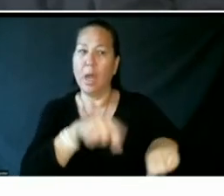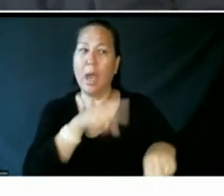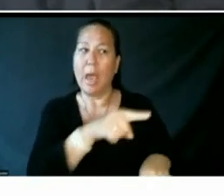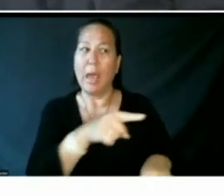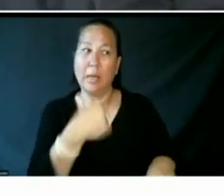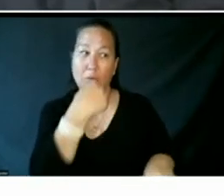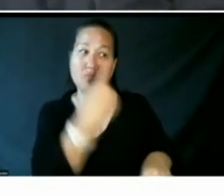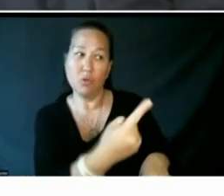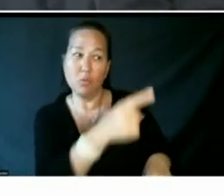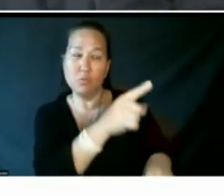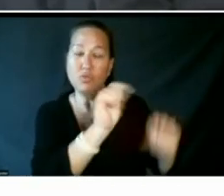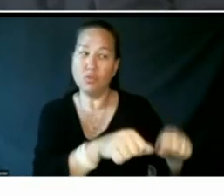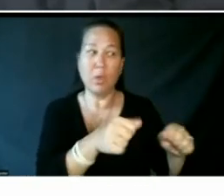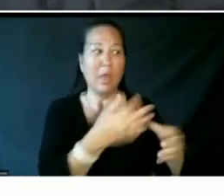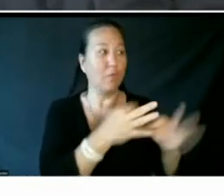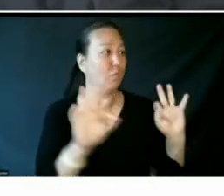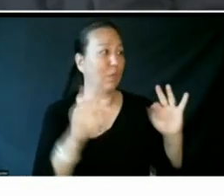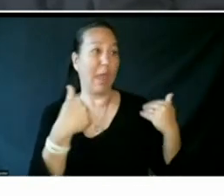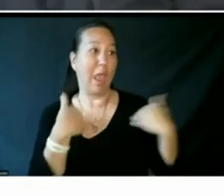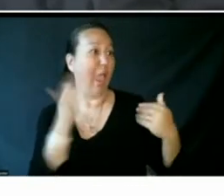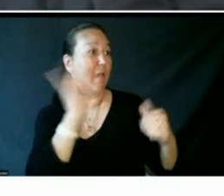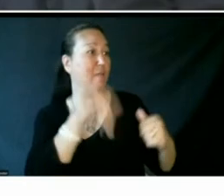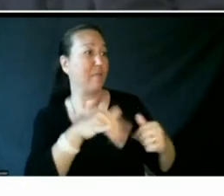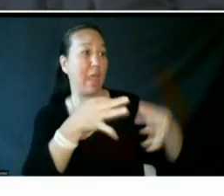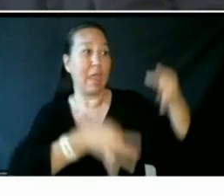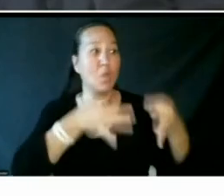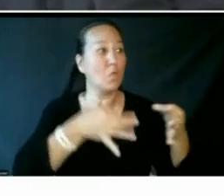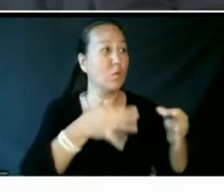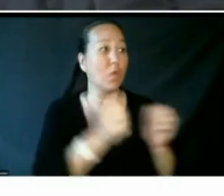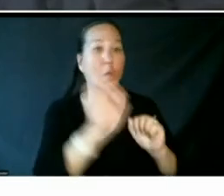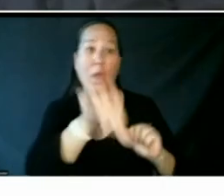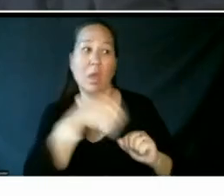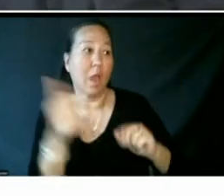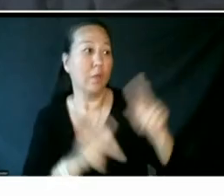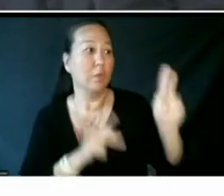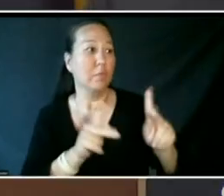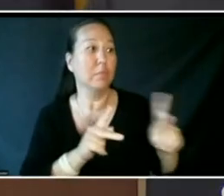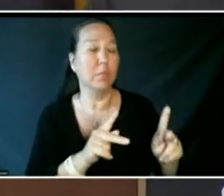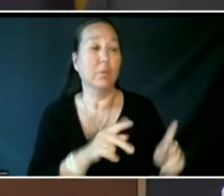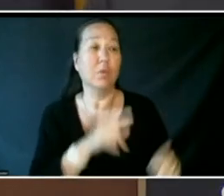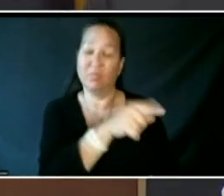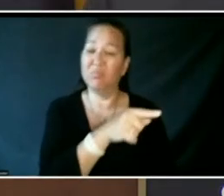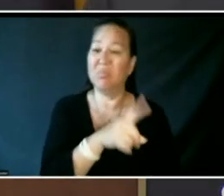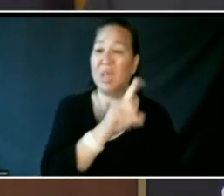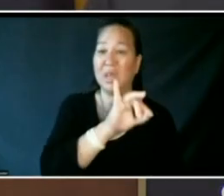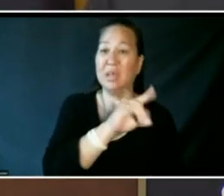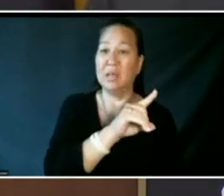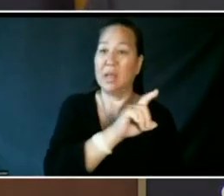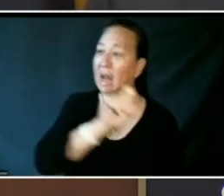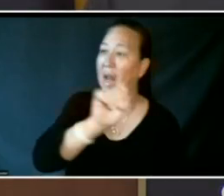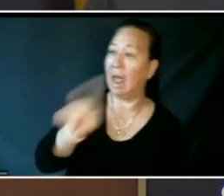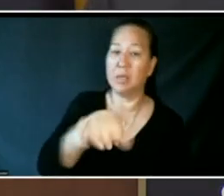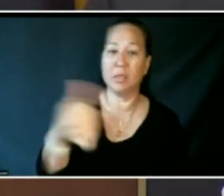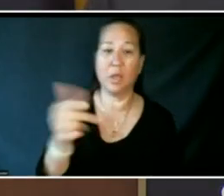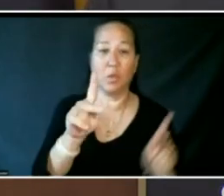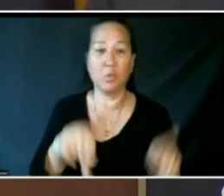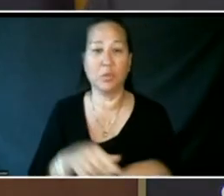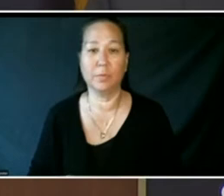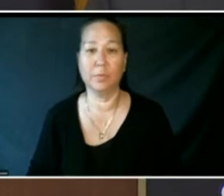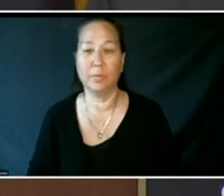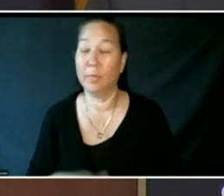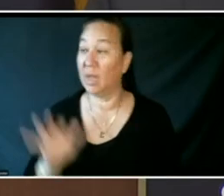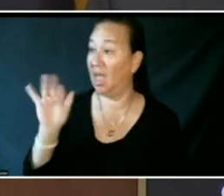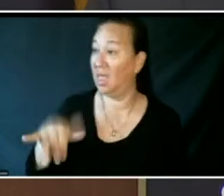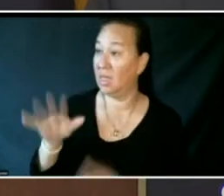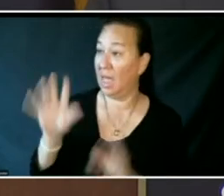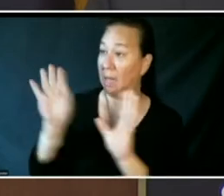ultimately did. I think he was a little frustrated, but he ultimately did. And this meeting was the same day, I